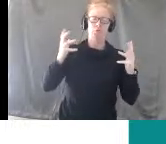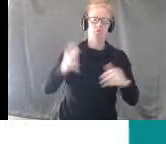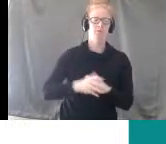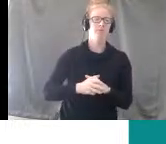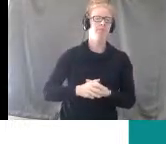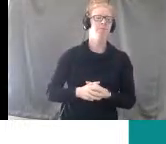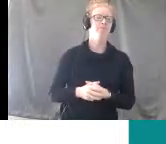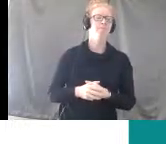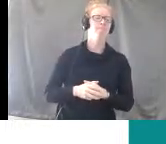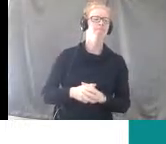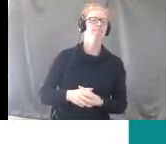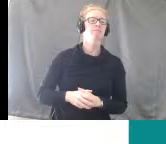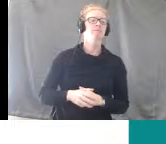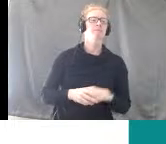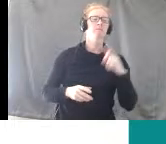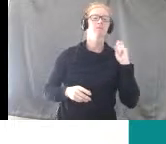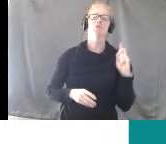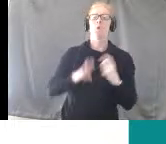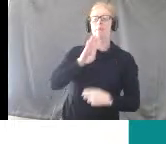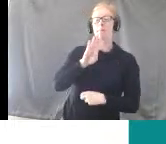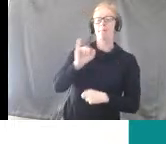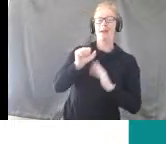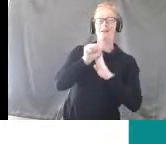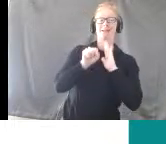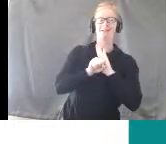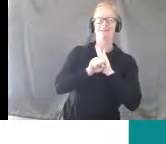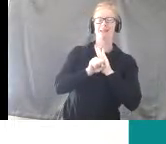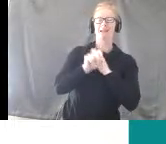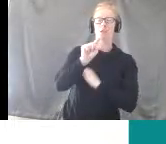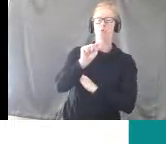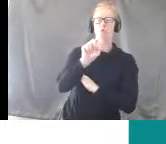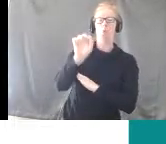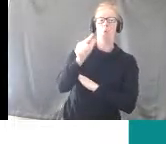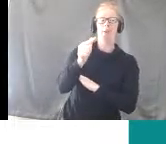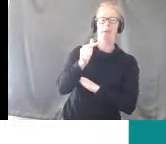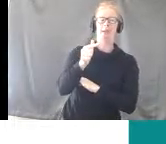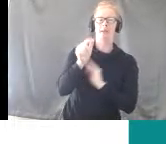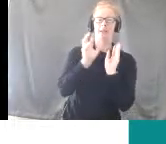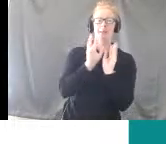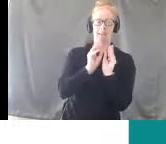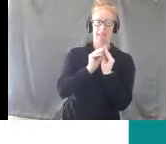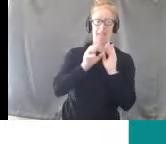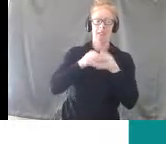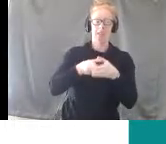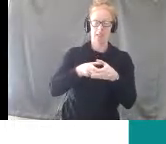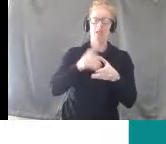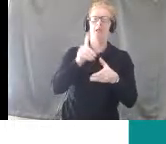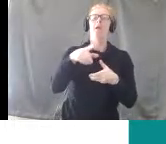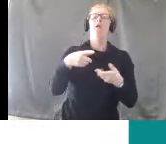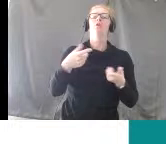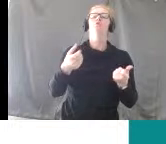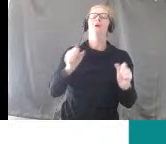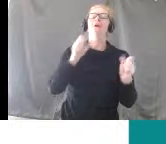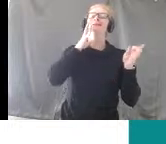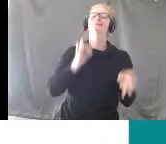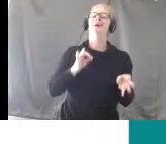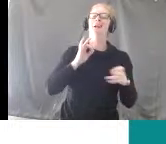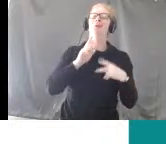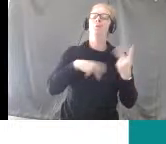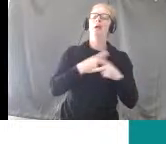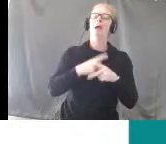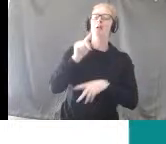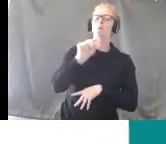tolling subcommittee is continuing to do their work to discuss potential toll rates.